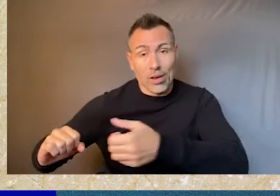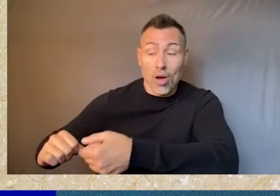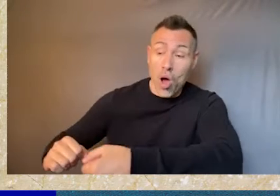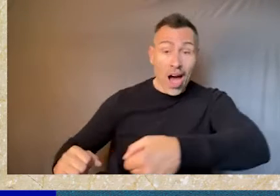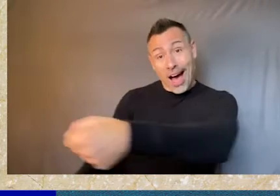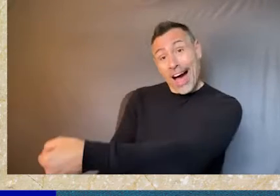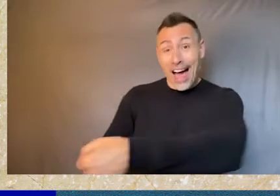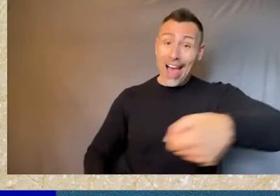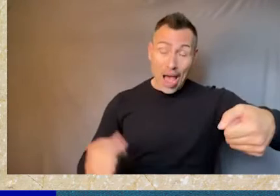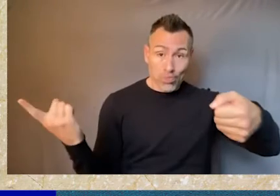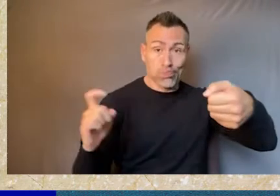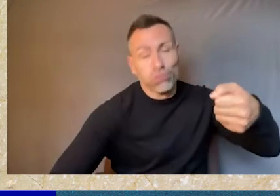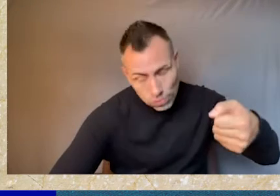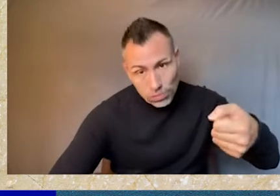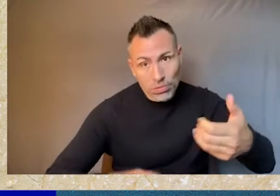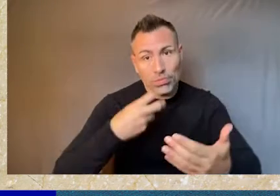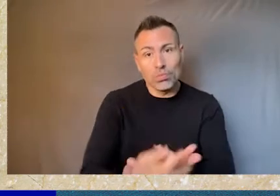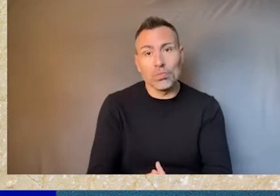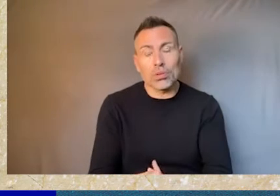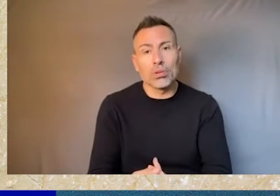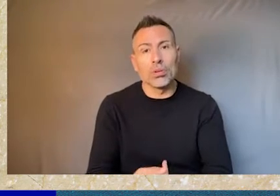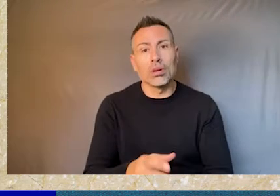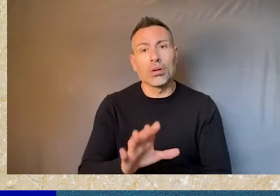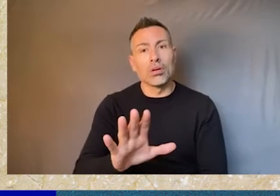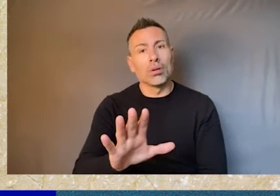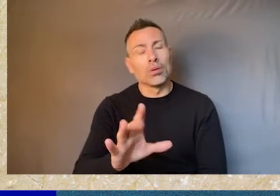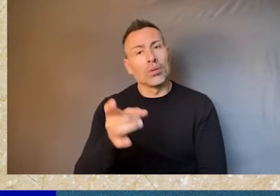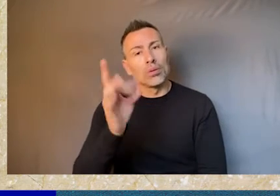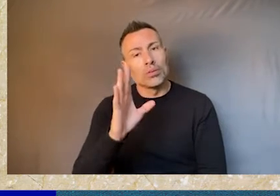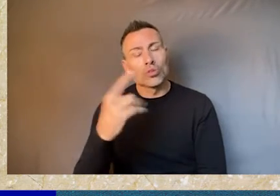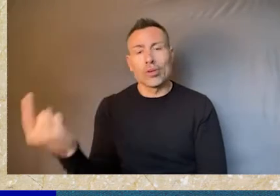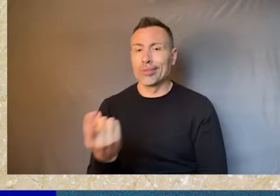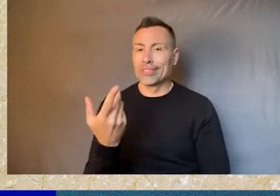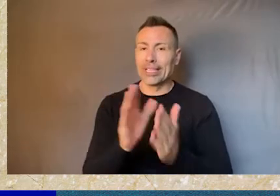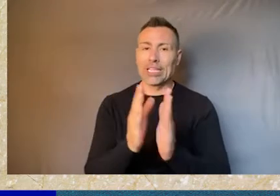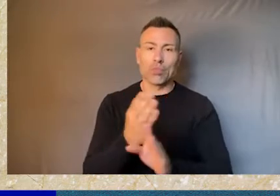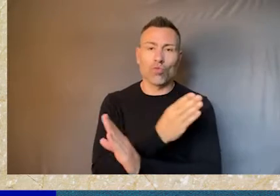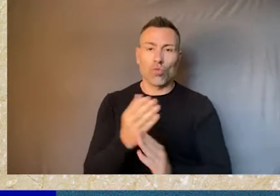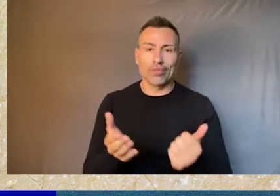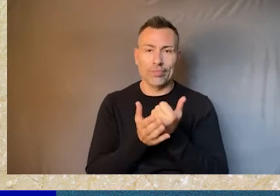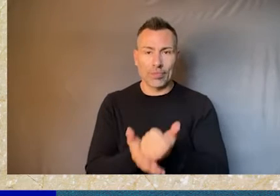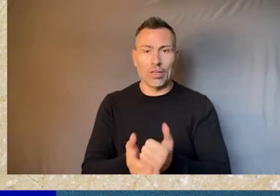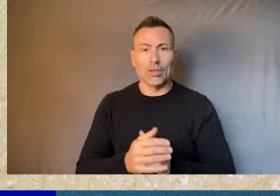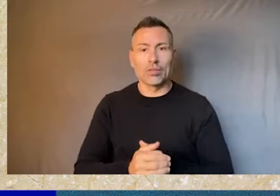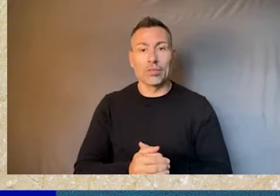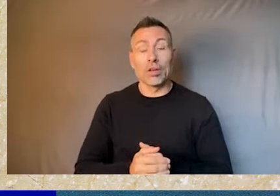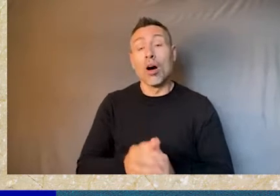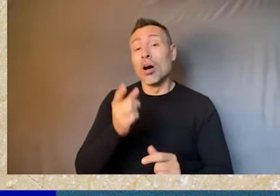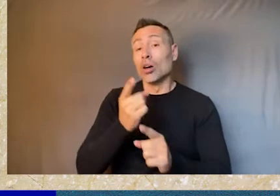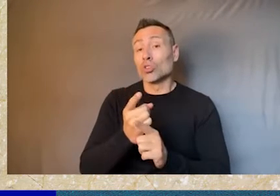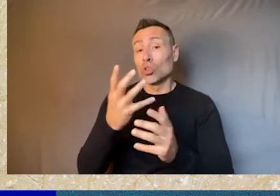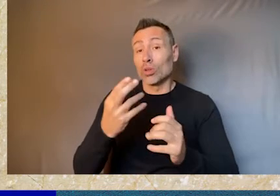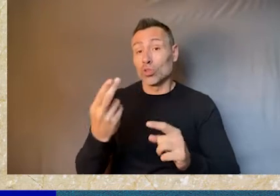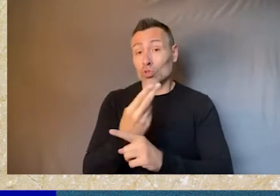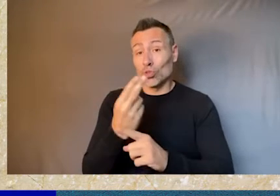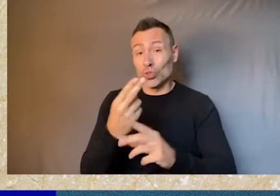making the woman trip and fall. So always ask before you help someone. You also want to use person first language, and